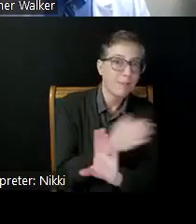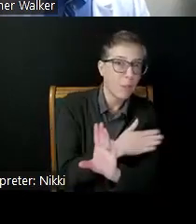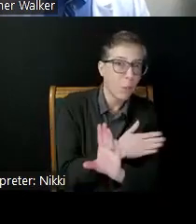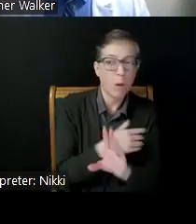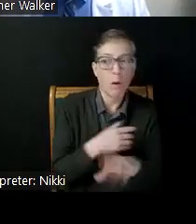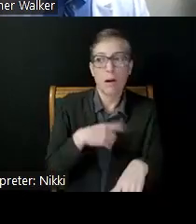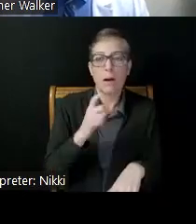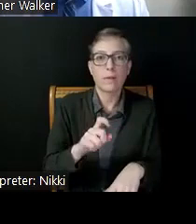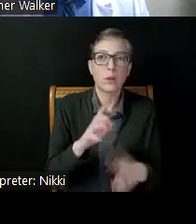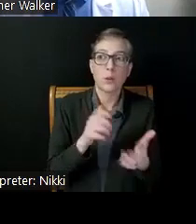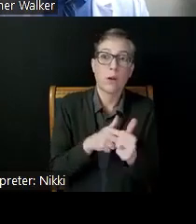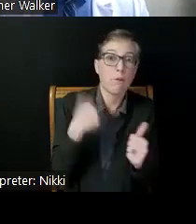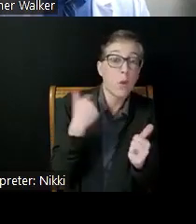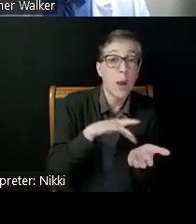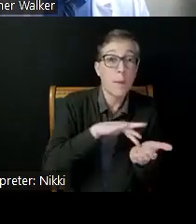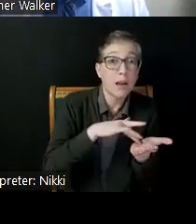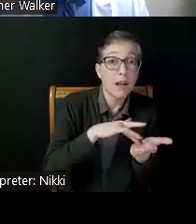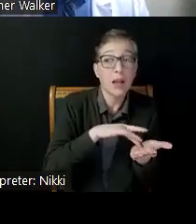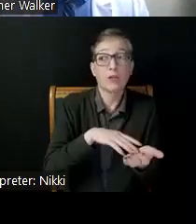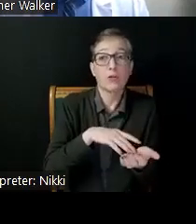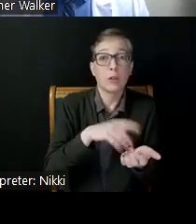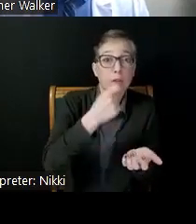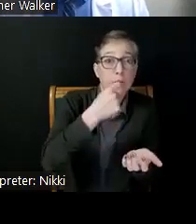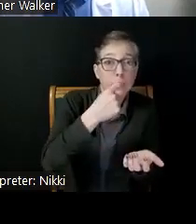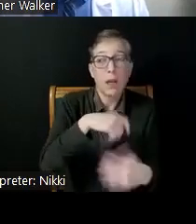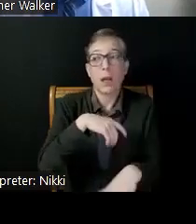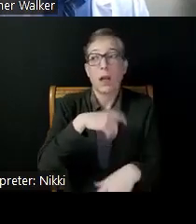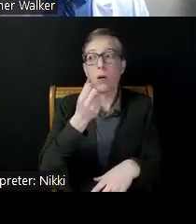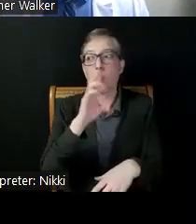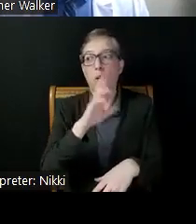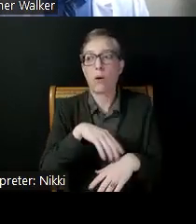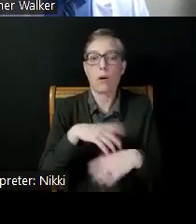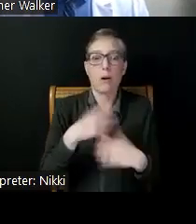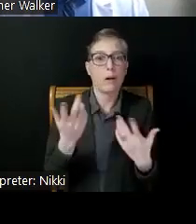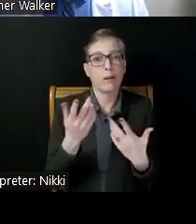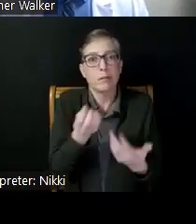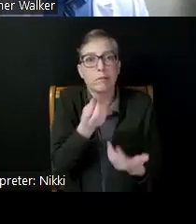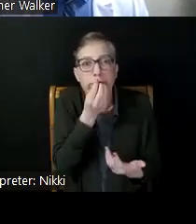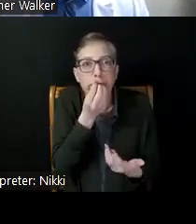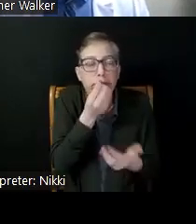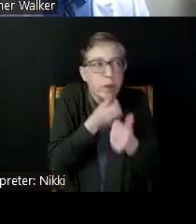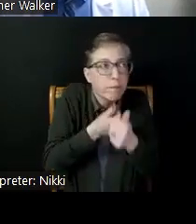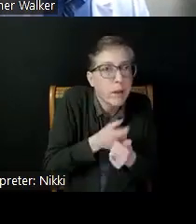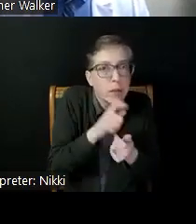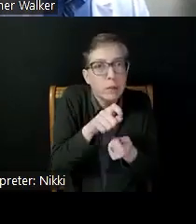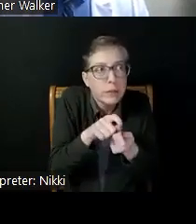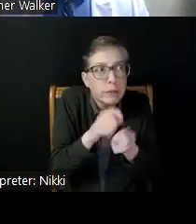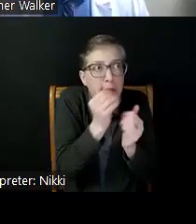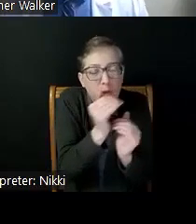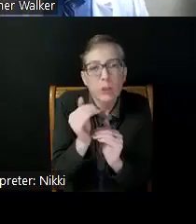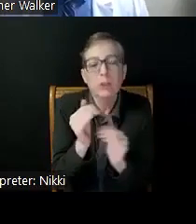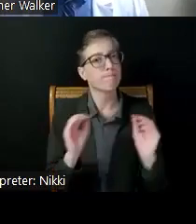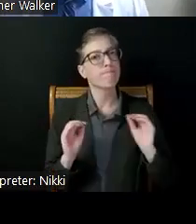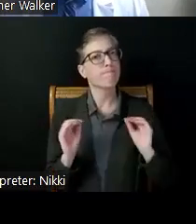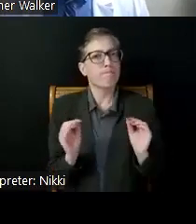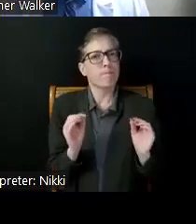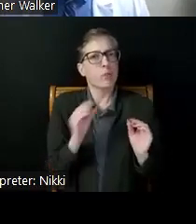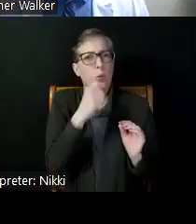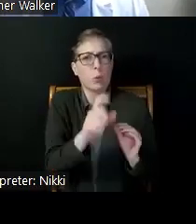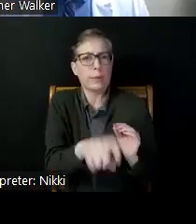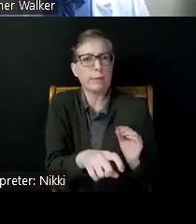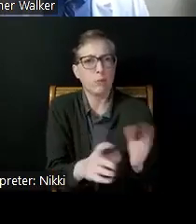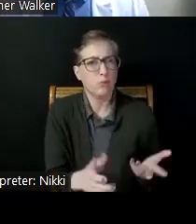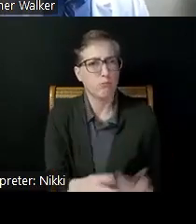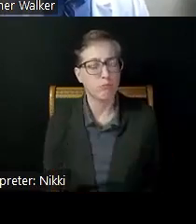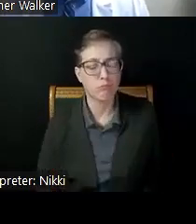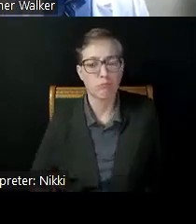medications because these things don't interfere with the test results. It's noteworthy